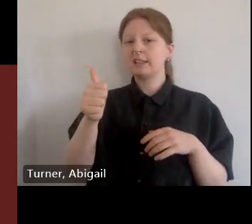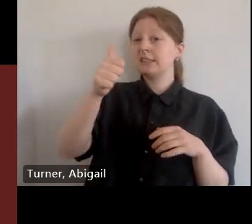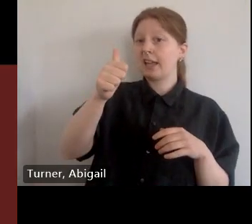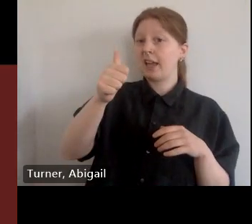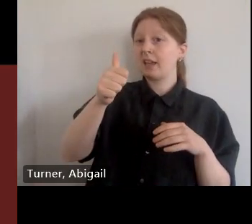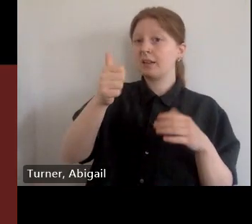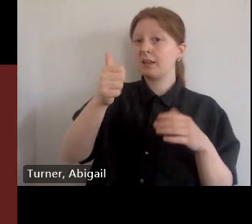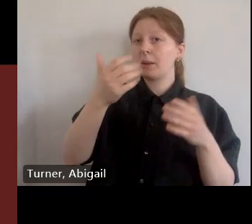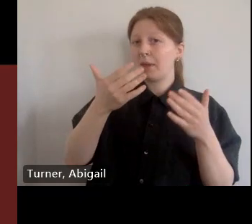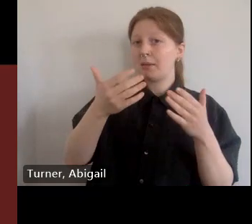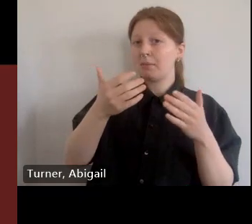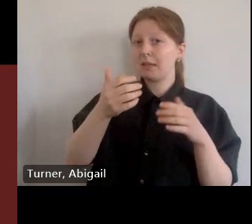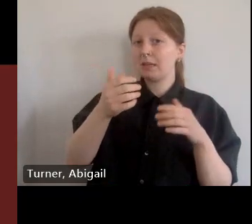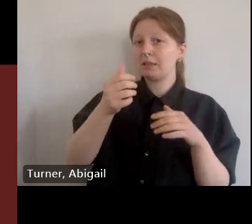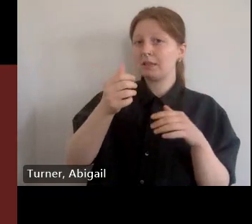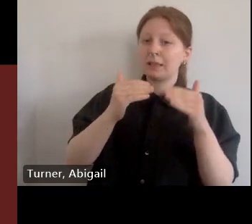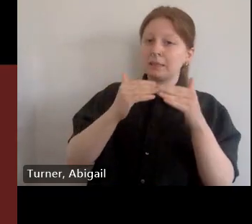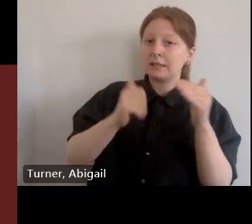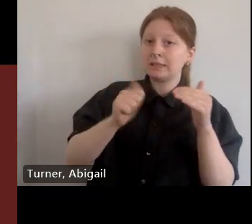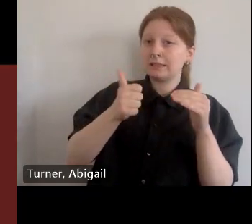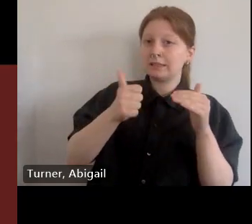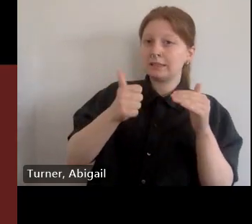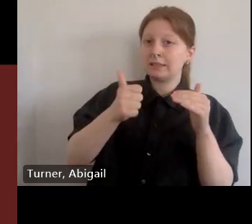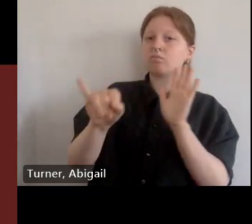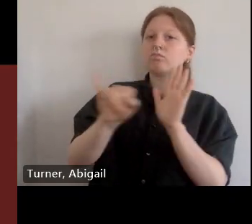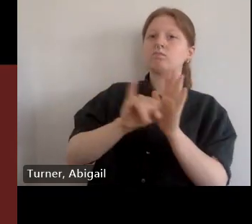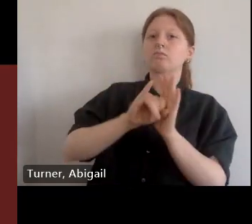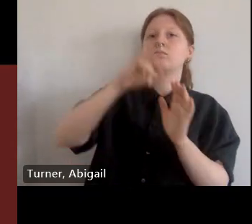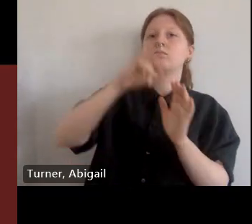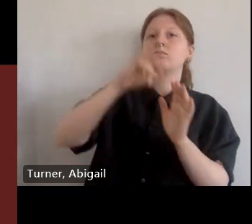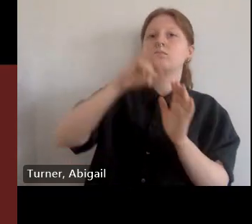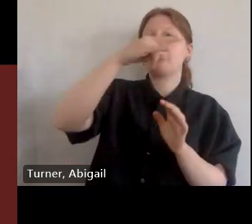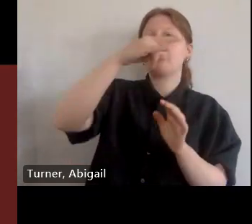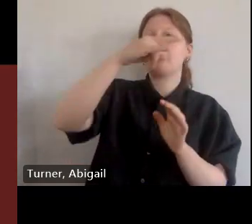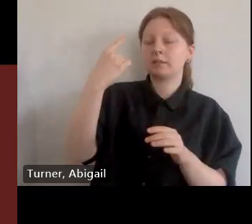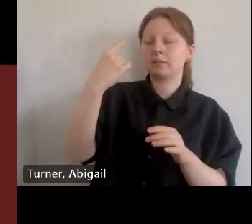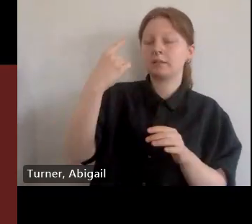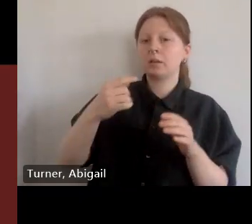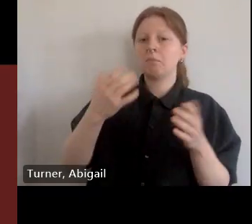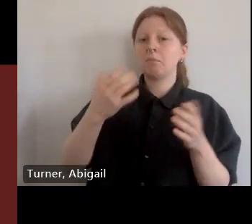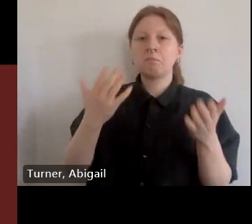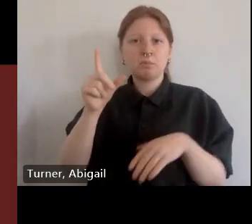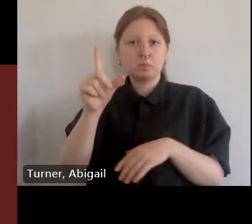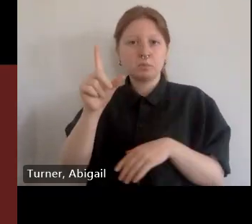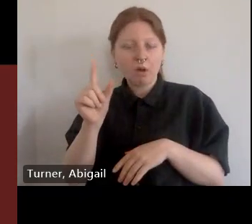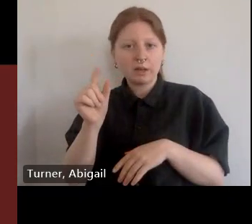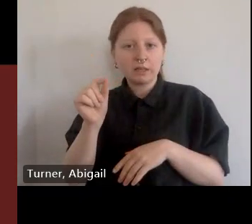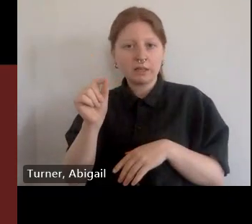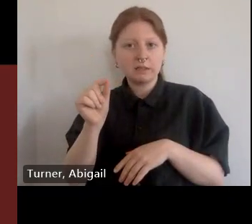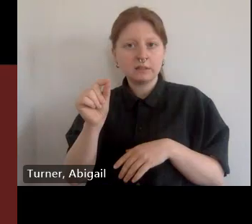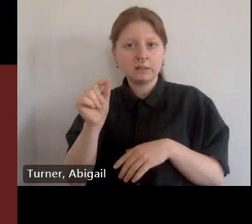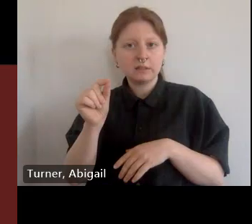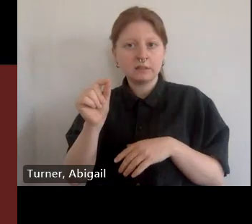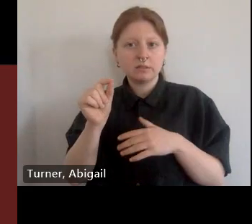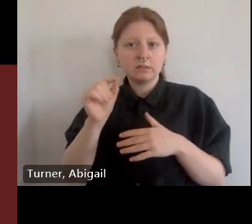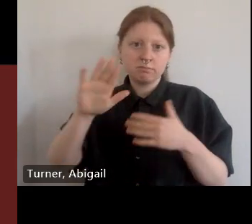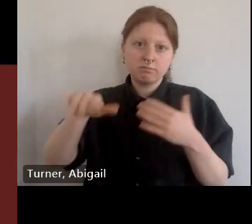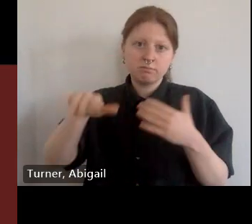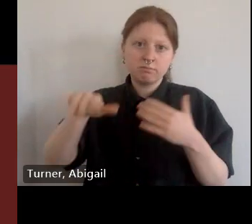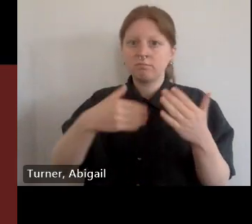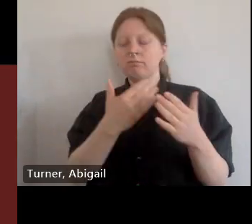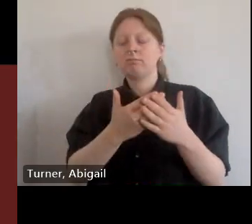identify as Black. And I would say overall, maybe 20 individuals within this whole organization identify